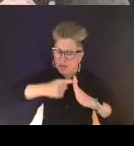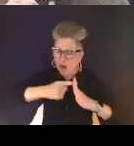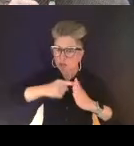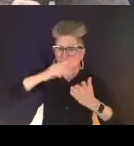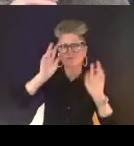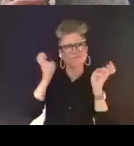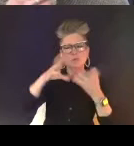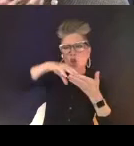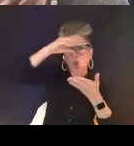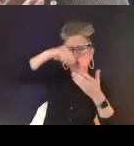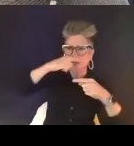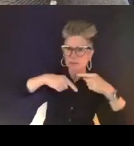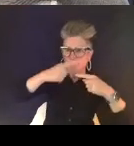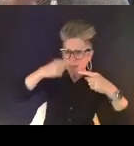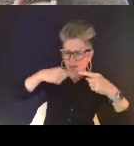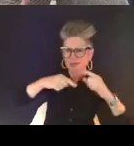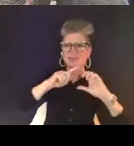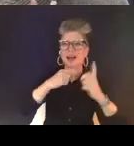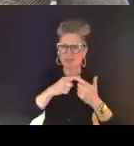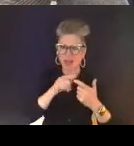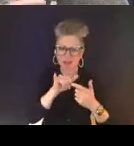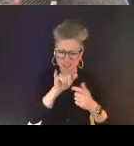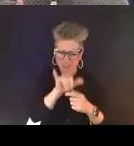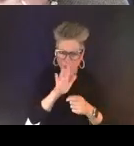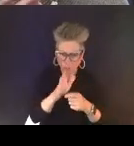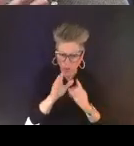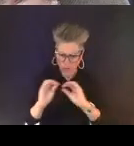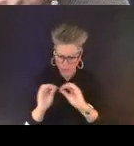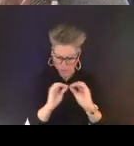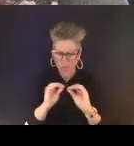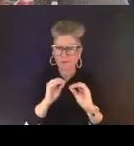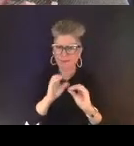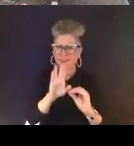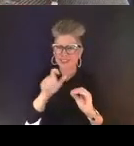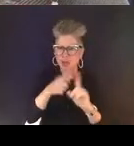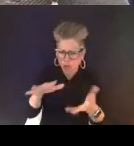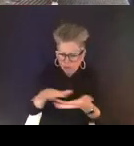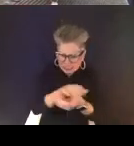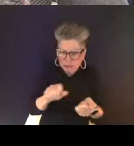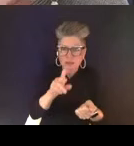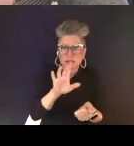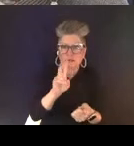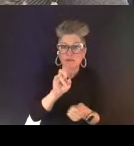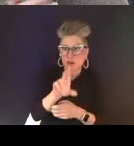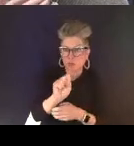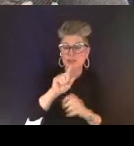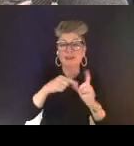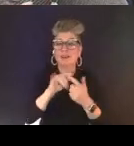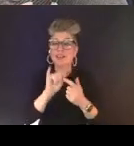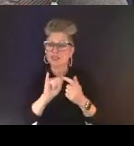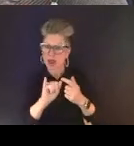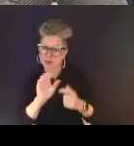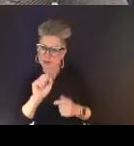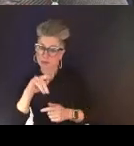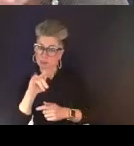those instructions from our vaccine and destroys it. But once that spike protein is developed on the surface of